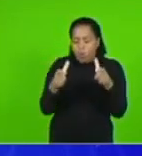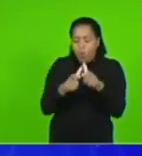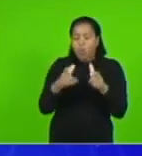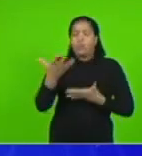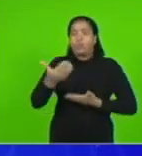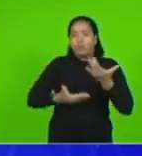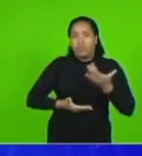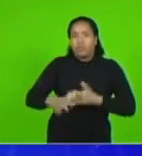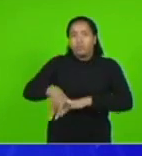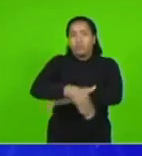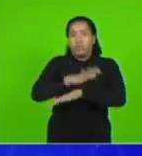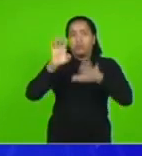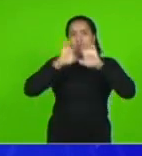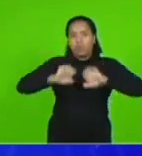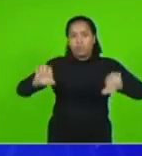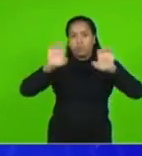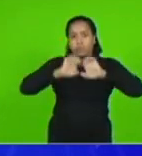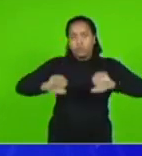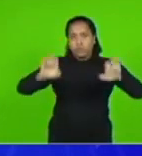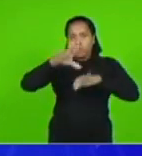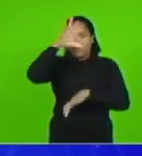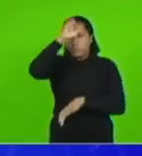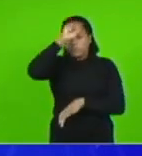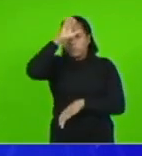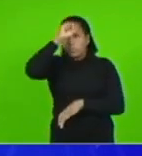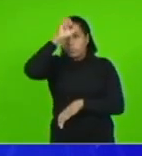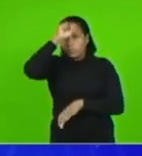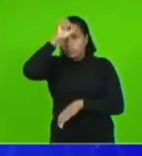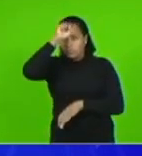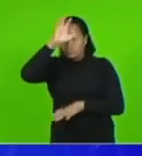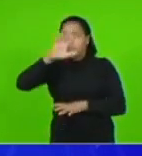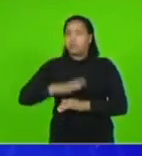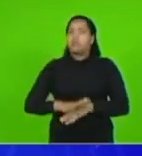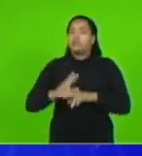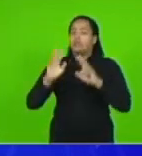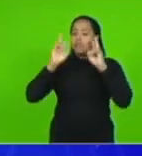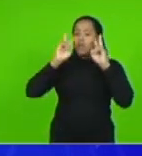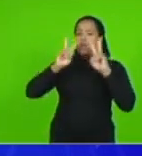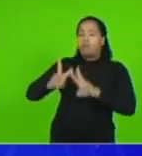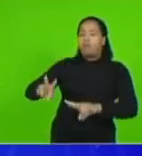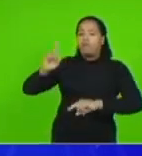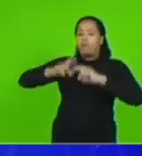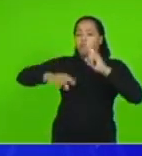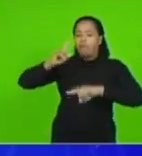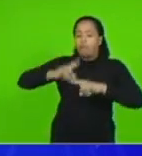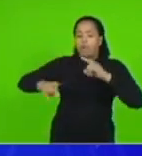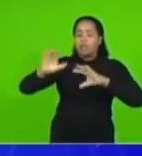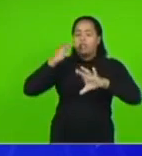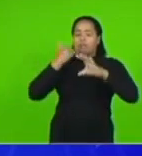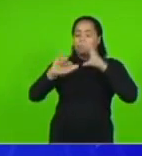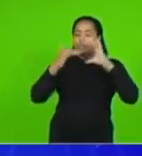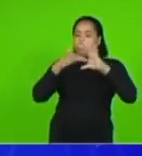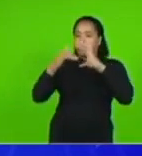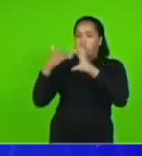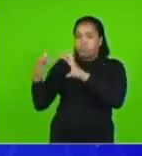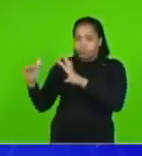And the brethren are there, and they're evangelizing, and they are telling other people